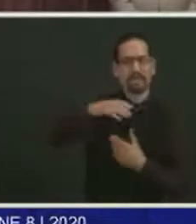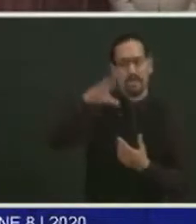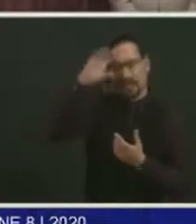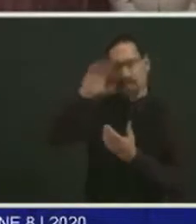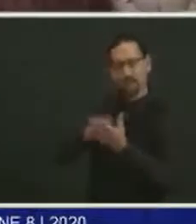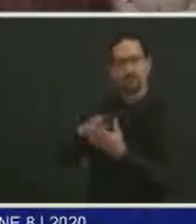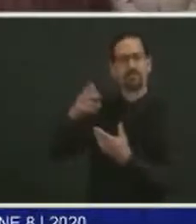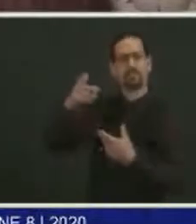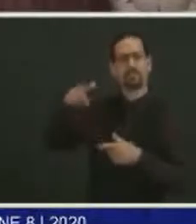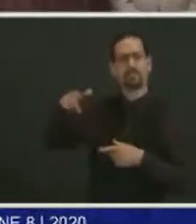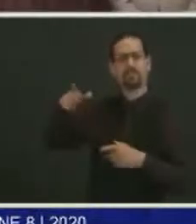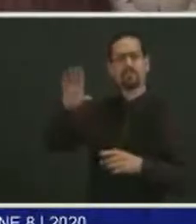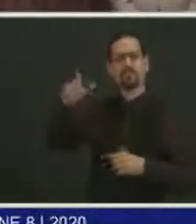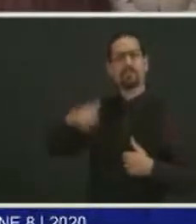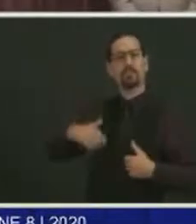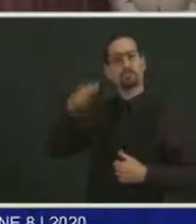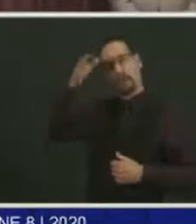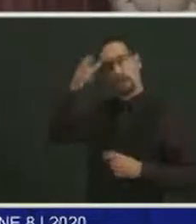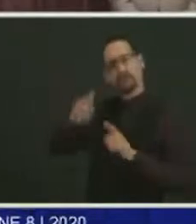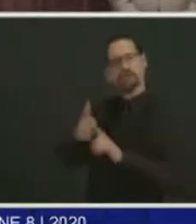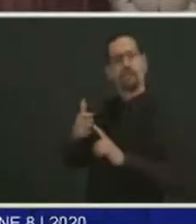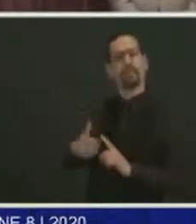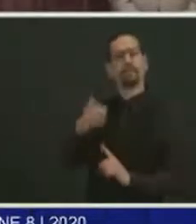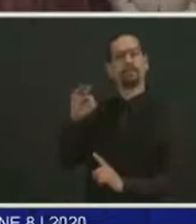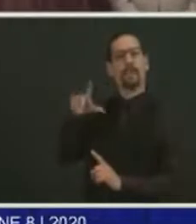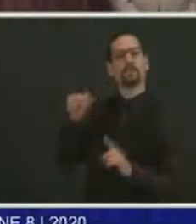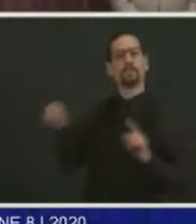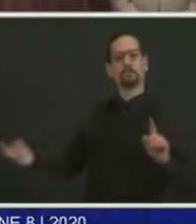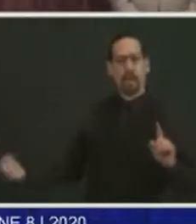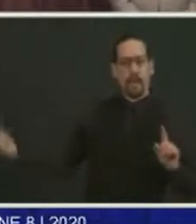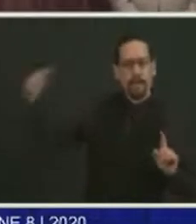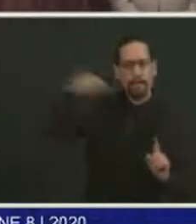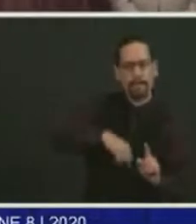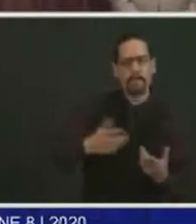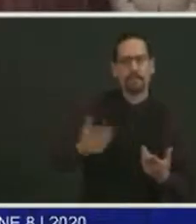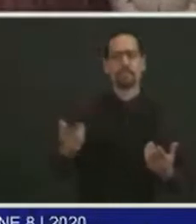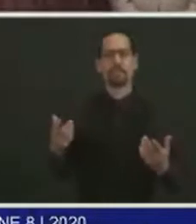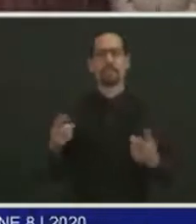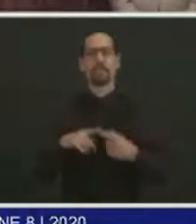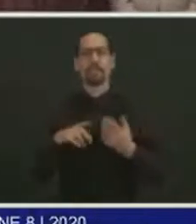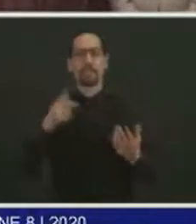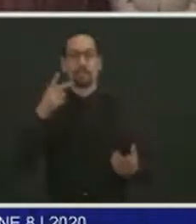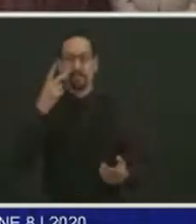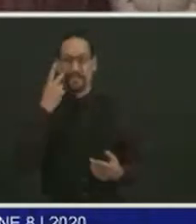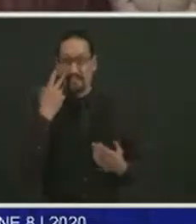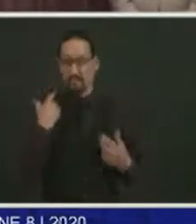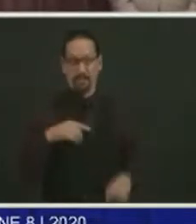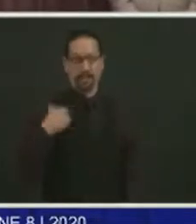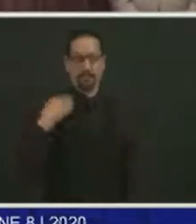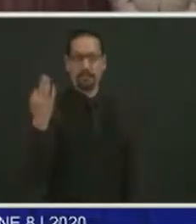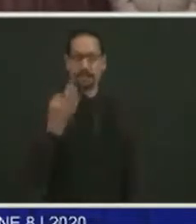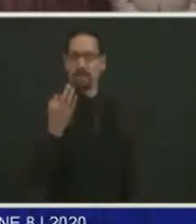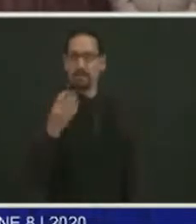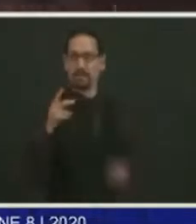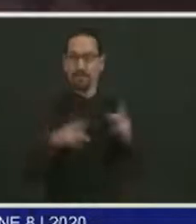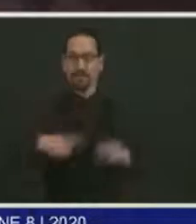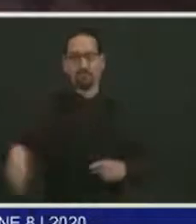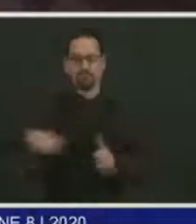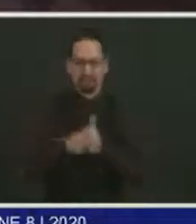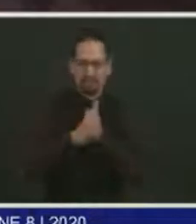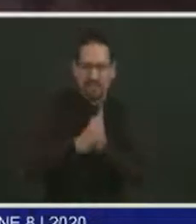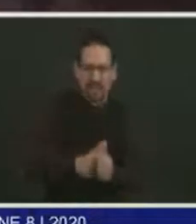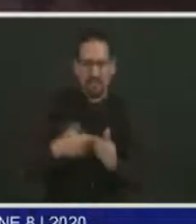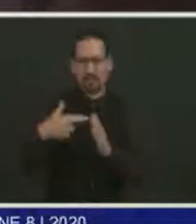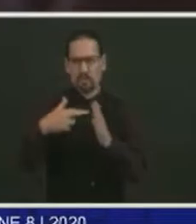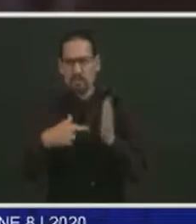at what happened across the street. 10,000 people. These people are trying to do everything by the book. Mm-hmm. So why can't